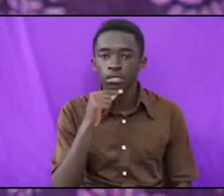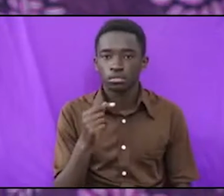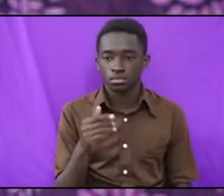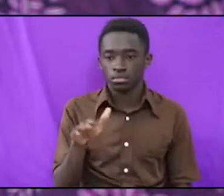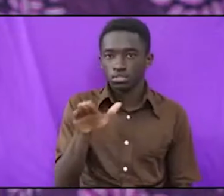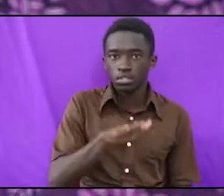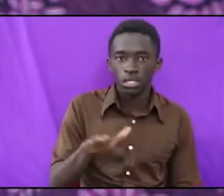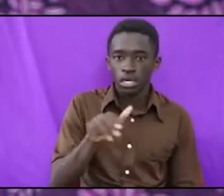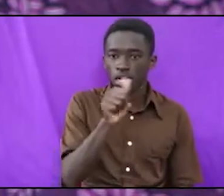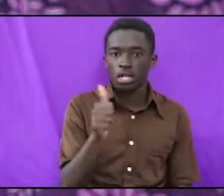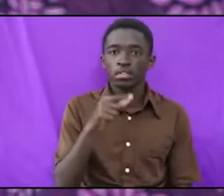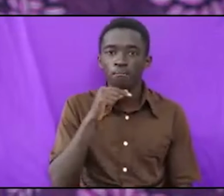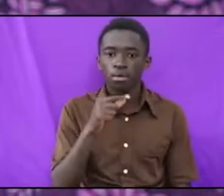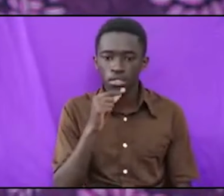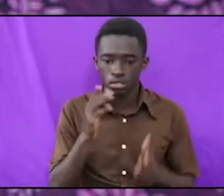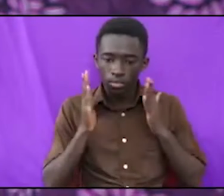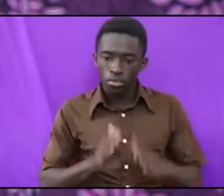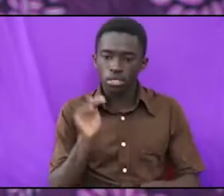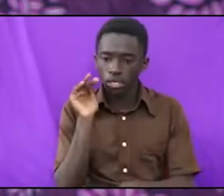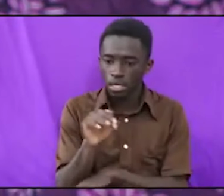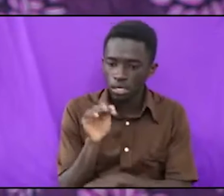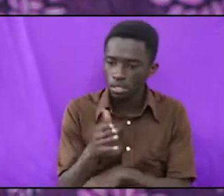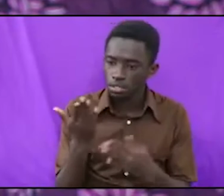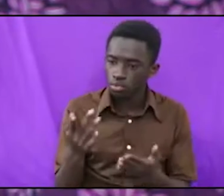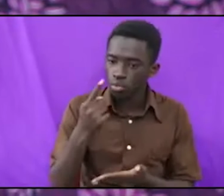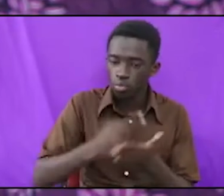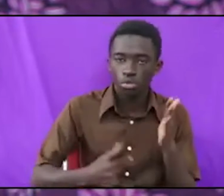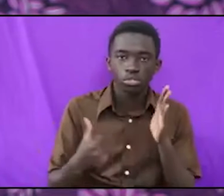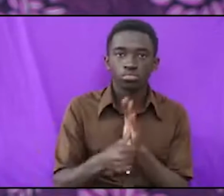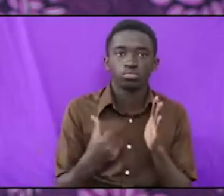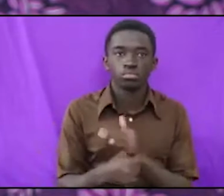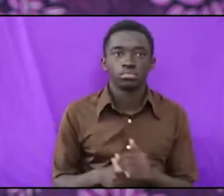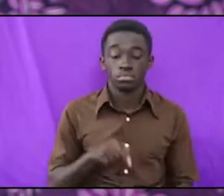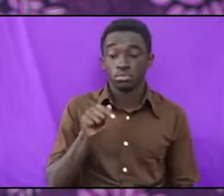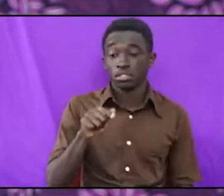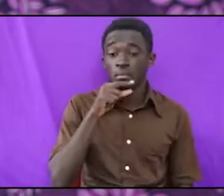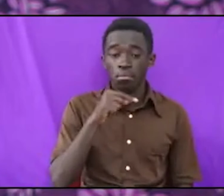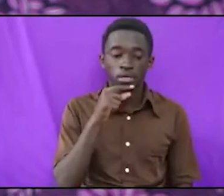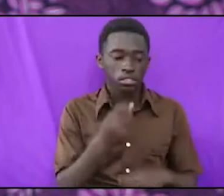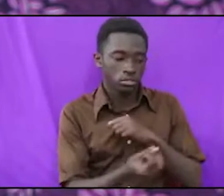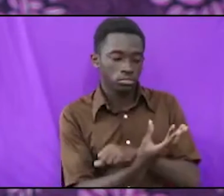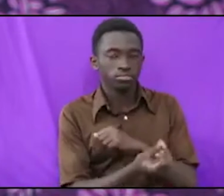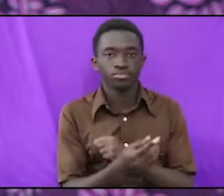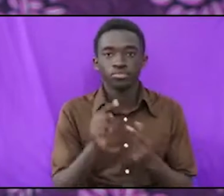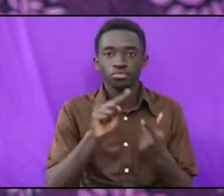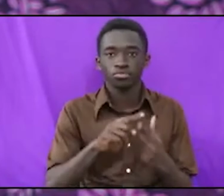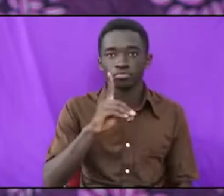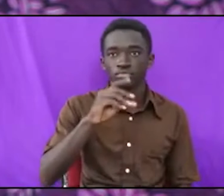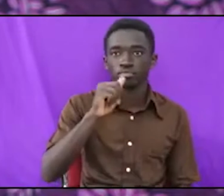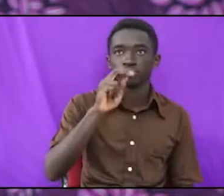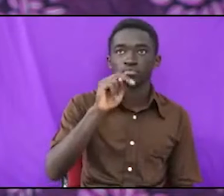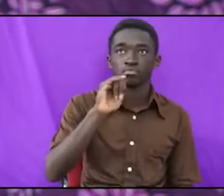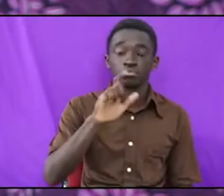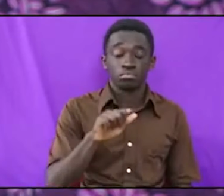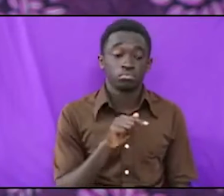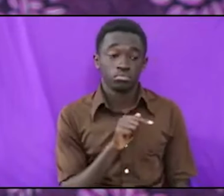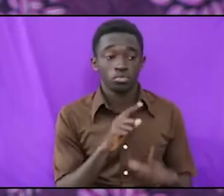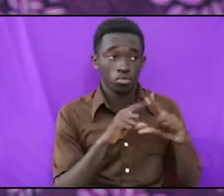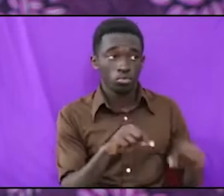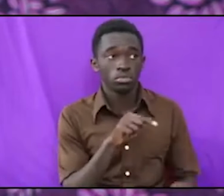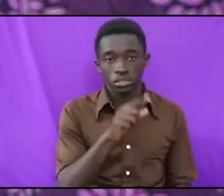that assignment. And he asked him, what is going on? And the gentleman explained to him, and he said, it's a serious matter. I've been